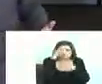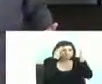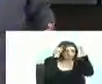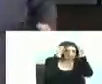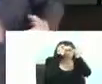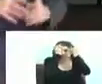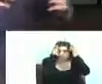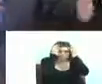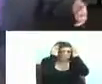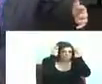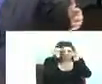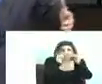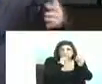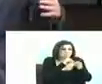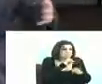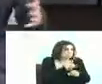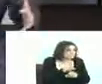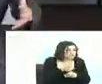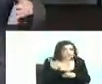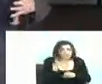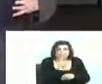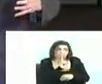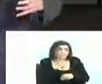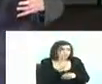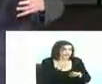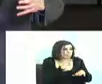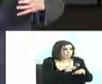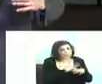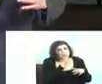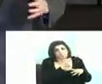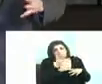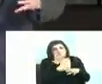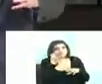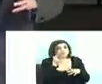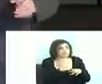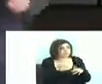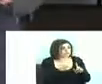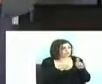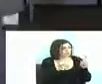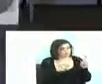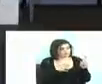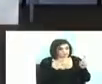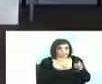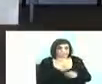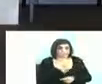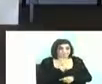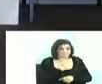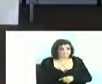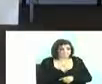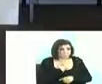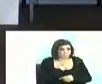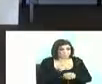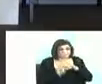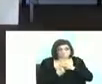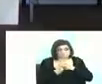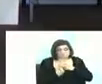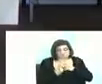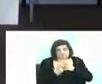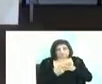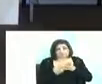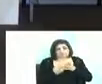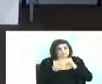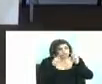head. Not quite sure where he is on this journey, but he feels alone. And he has this